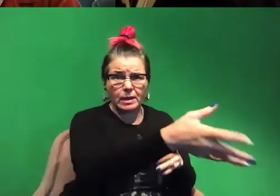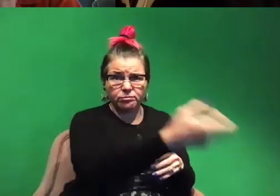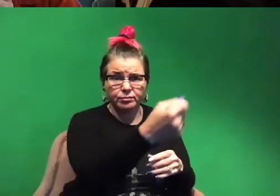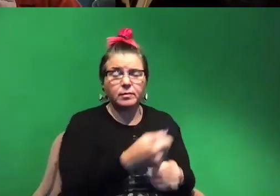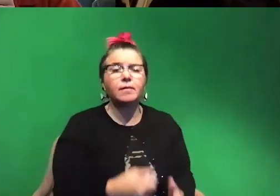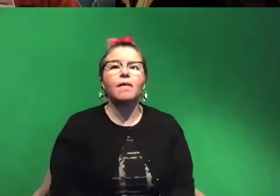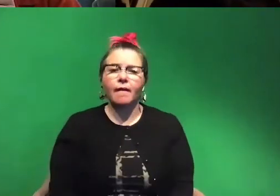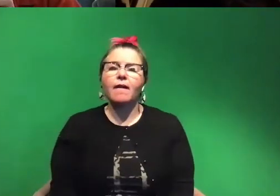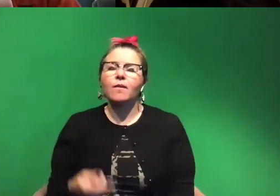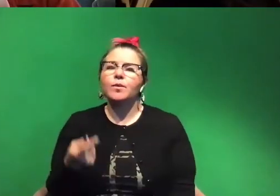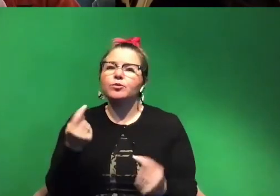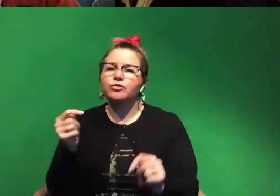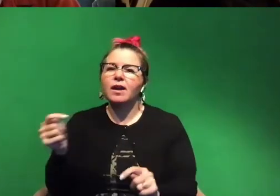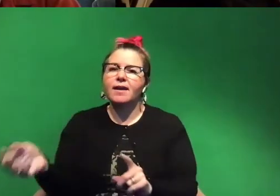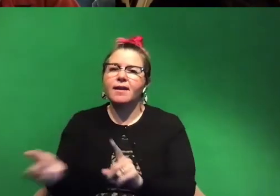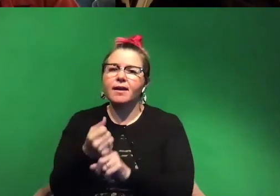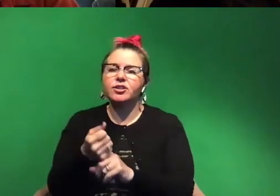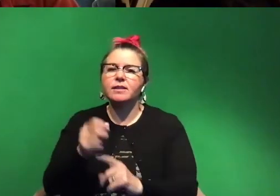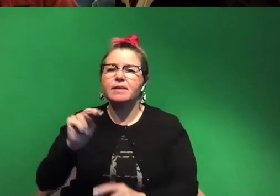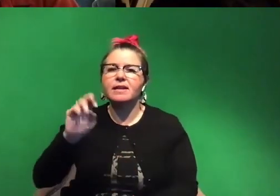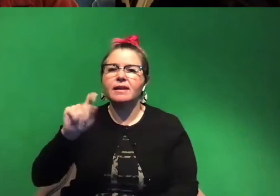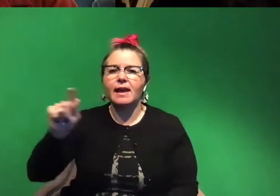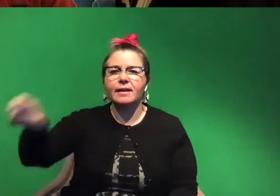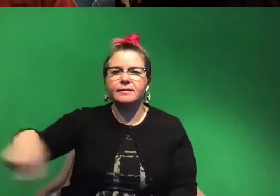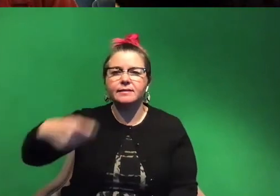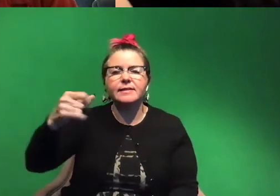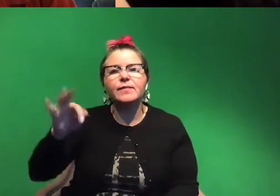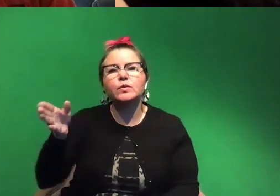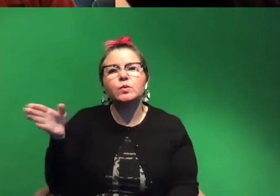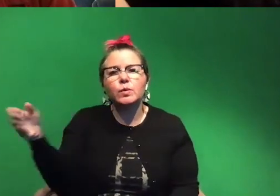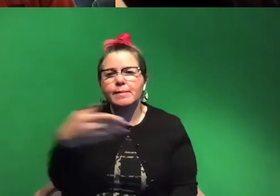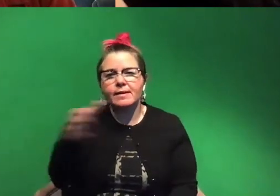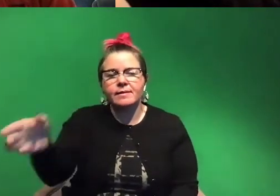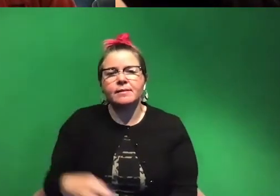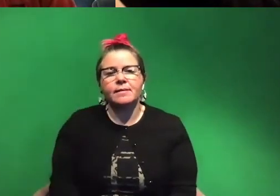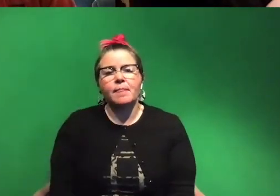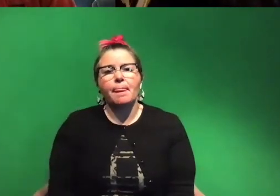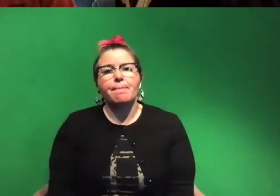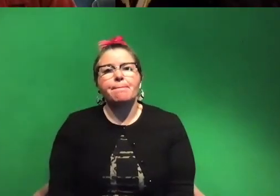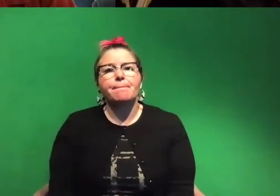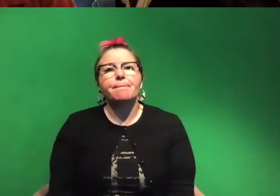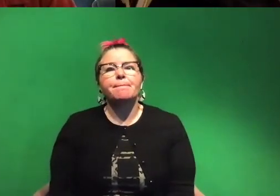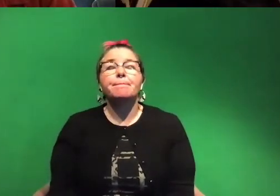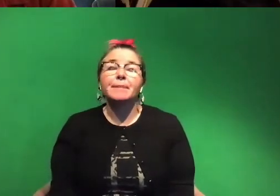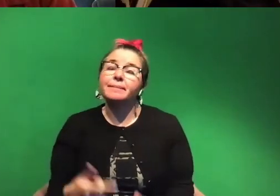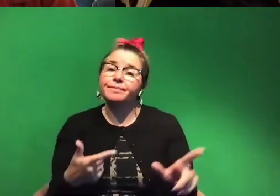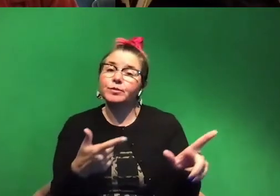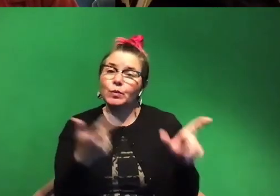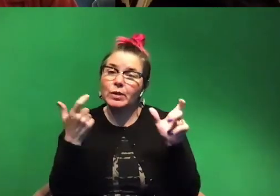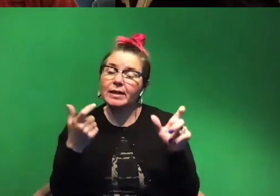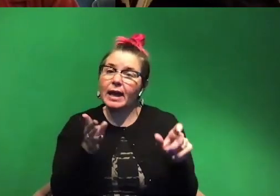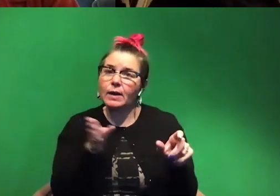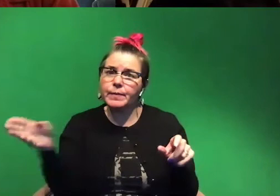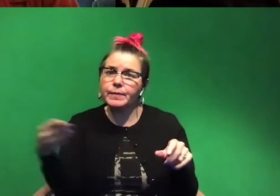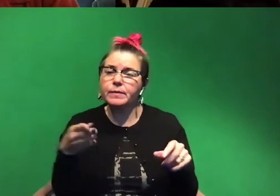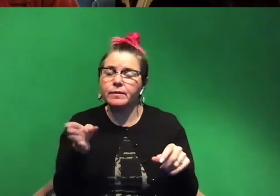would try and catch them in nets if they were swimming around. But they are pretty quick and can maneuver. Again, they can